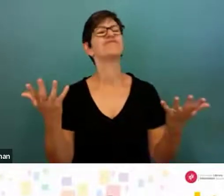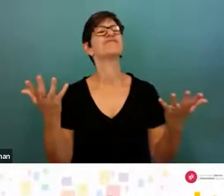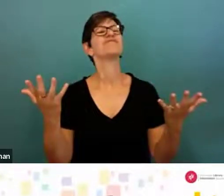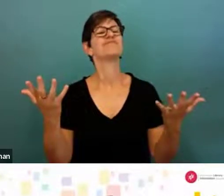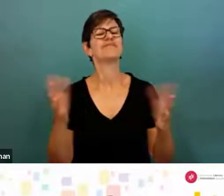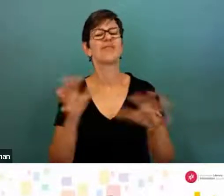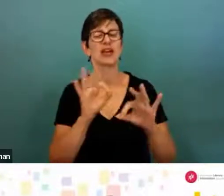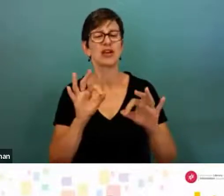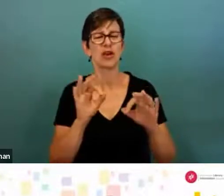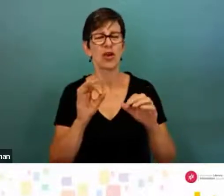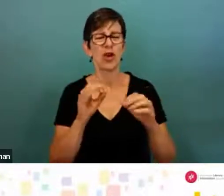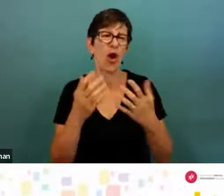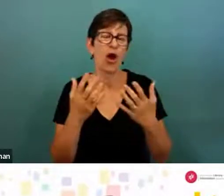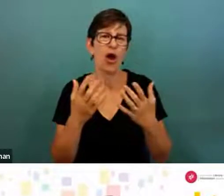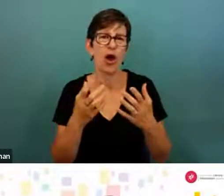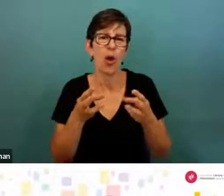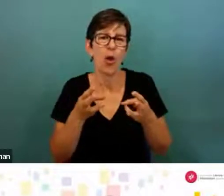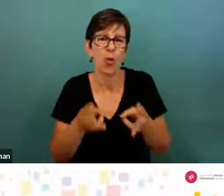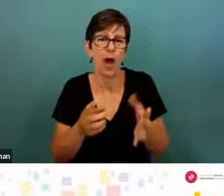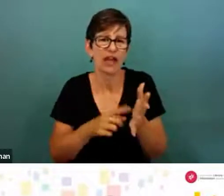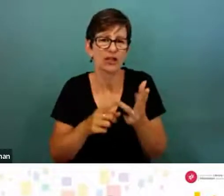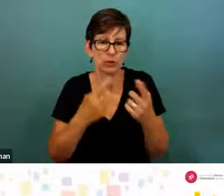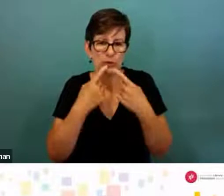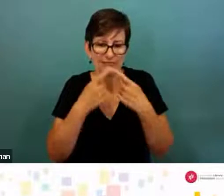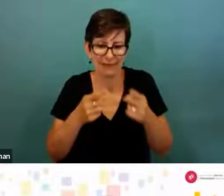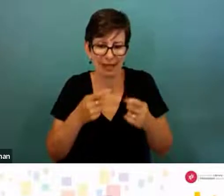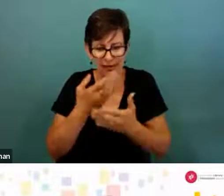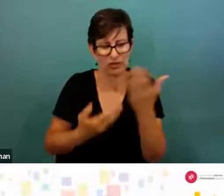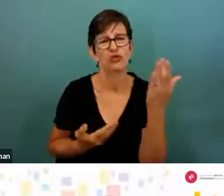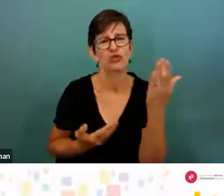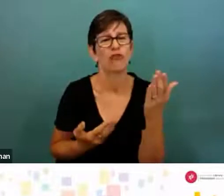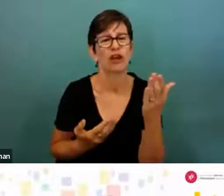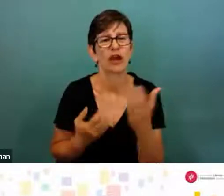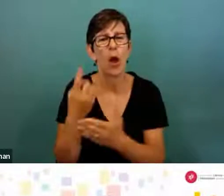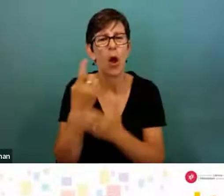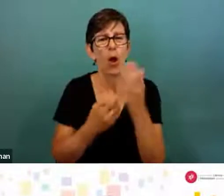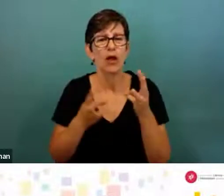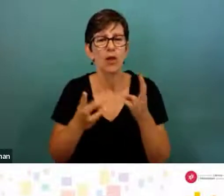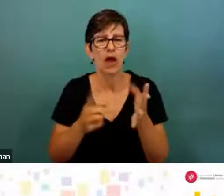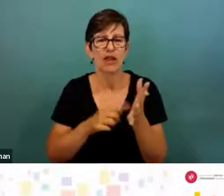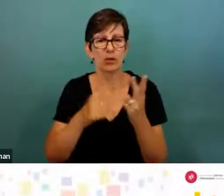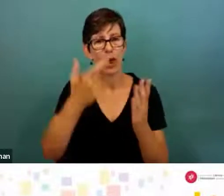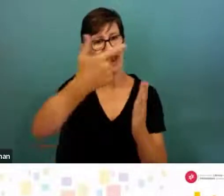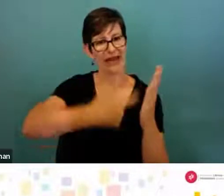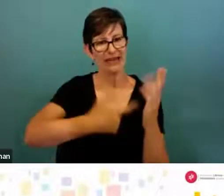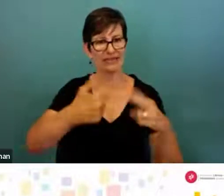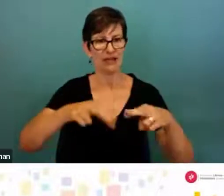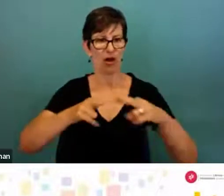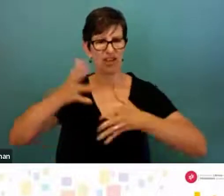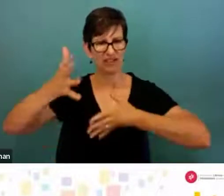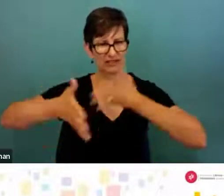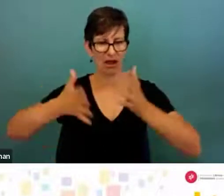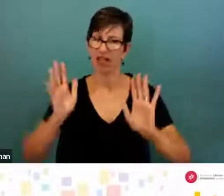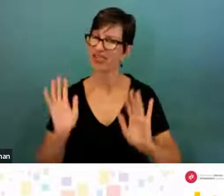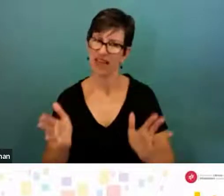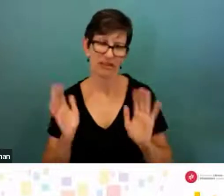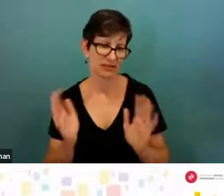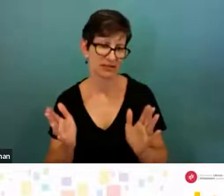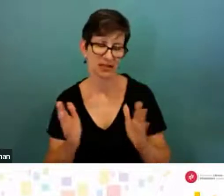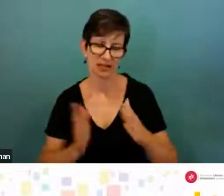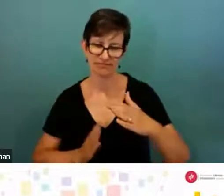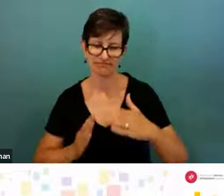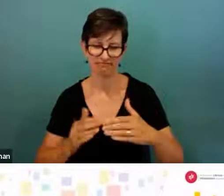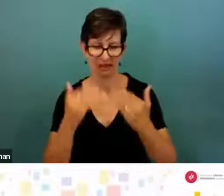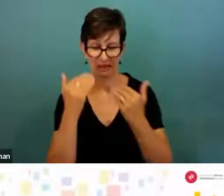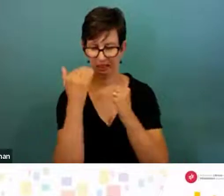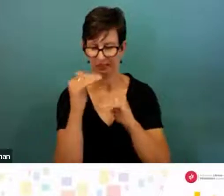a storytelling vehicle. It's just a list of signs in books. That's as close as